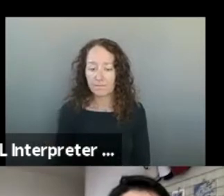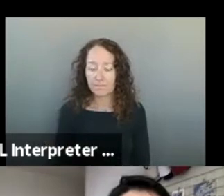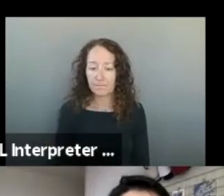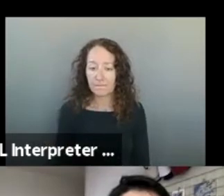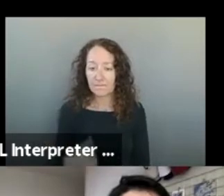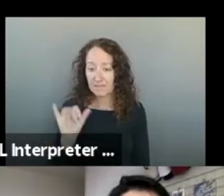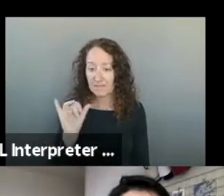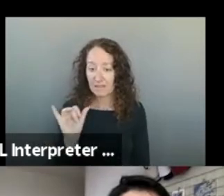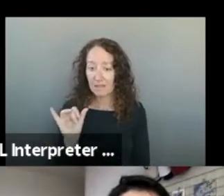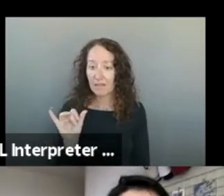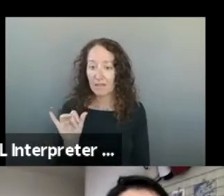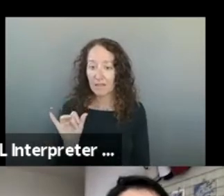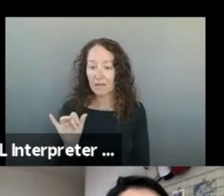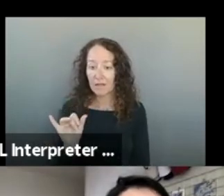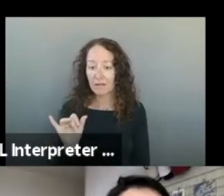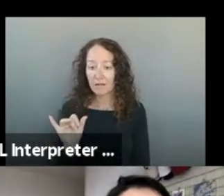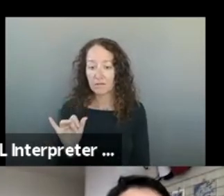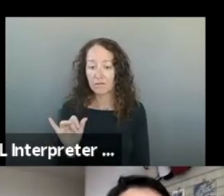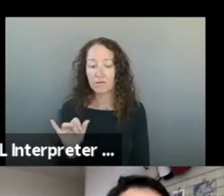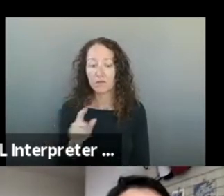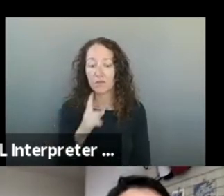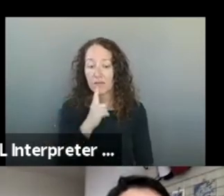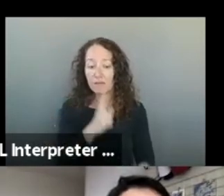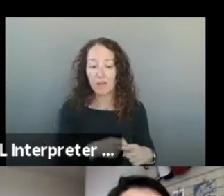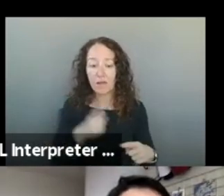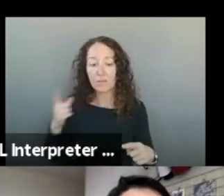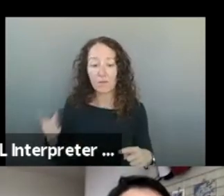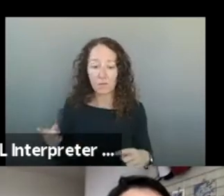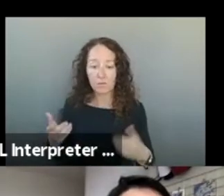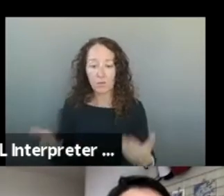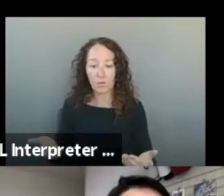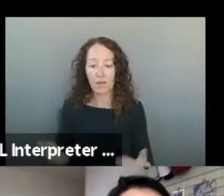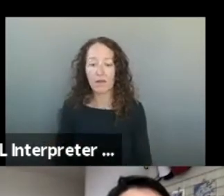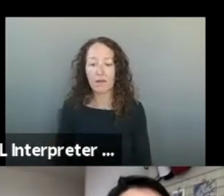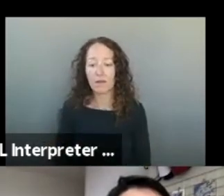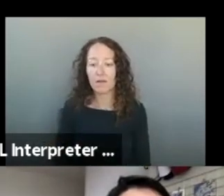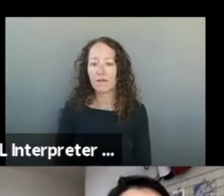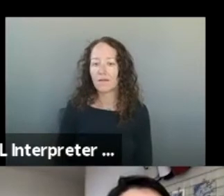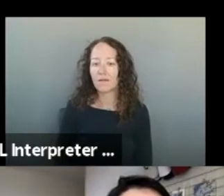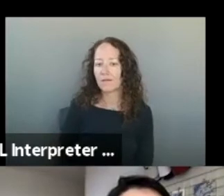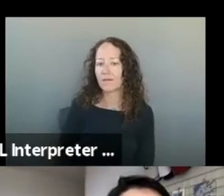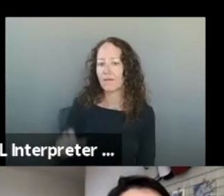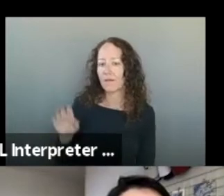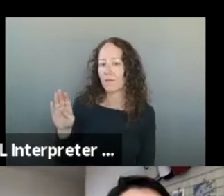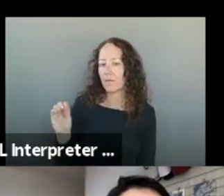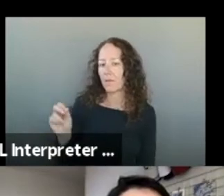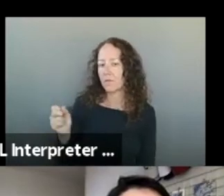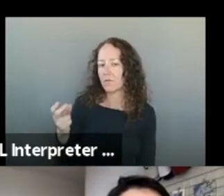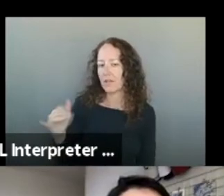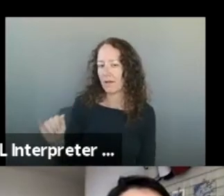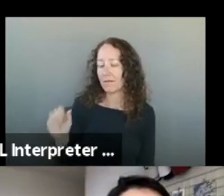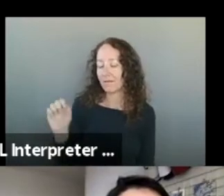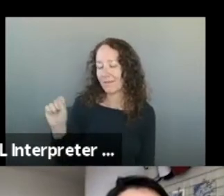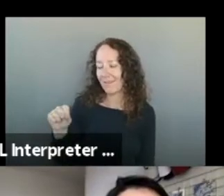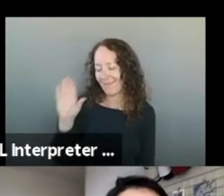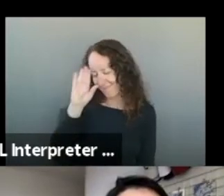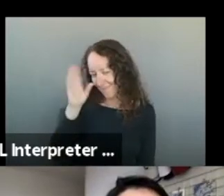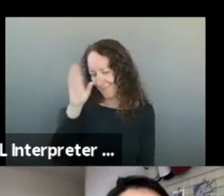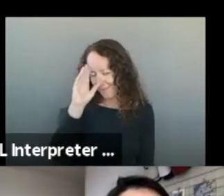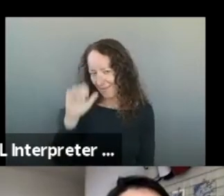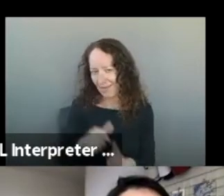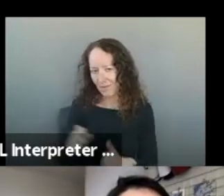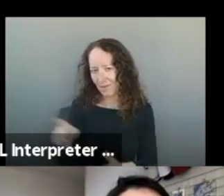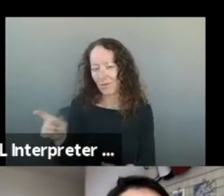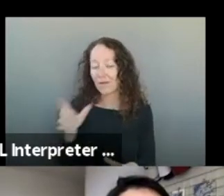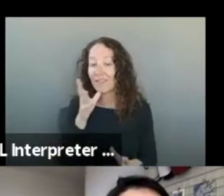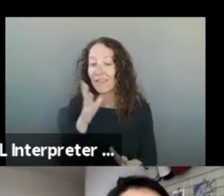have a question? You could just unmute and go ahead and yeah. Hi, how are you guys doing? Ladies, you guys are